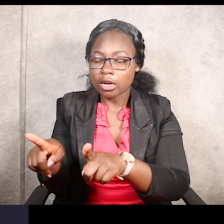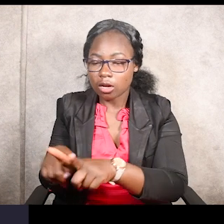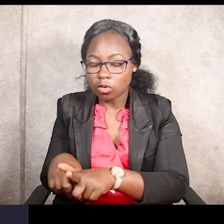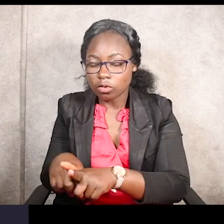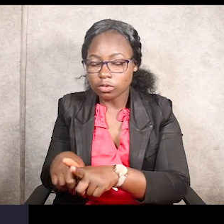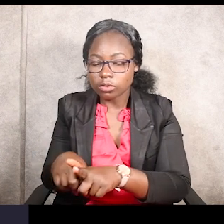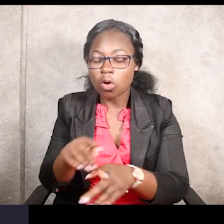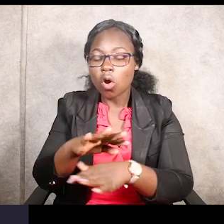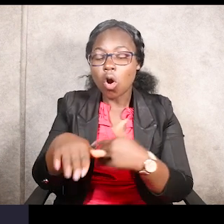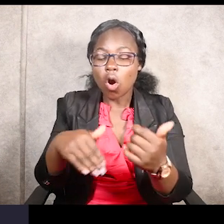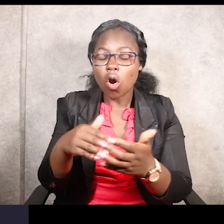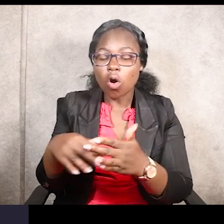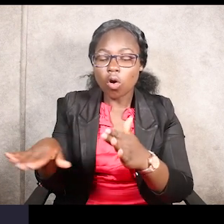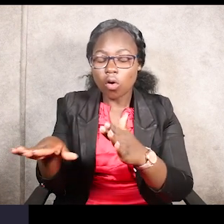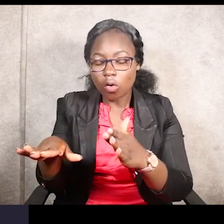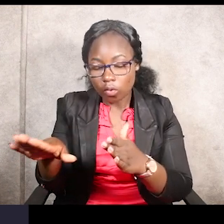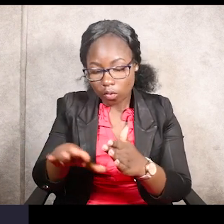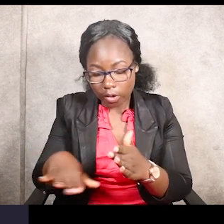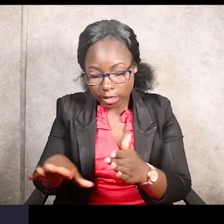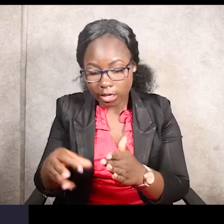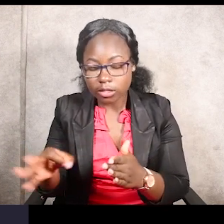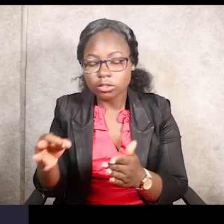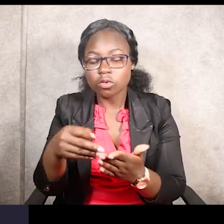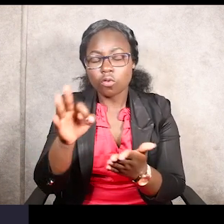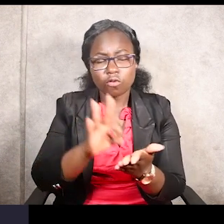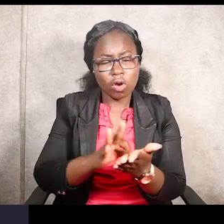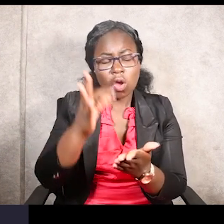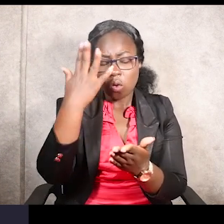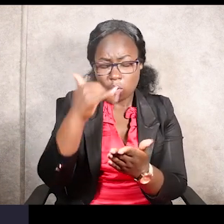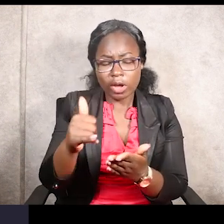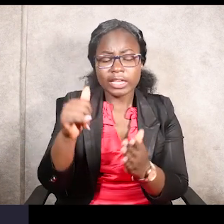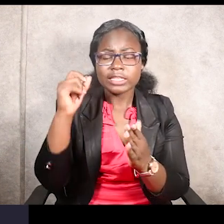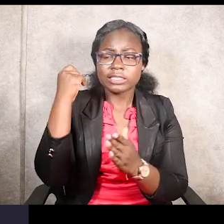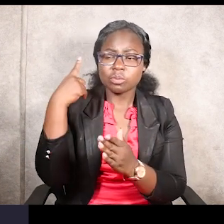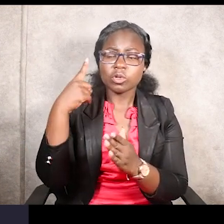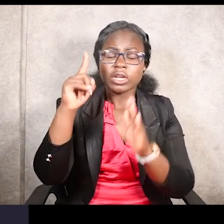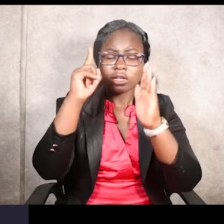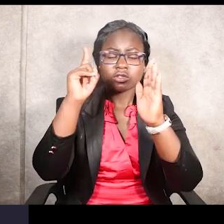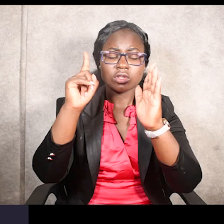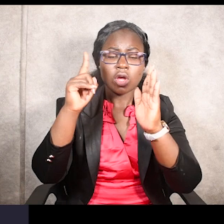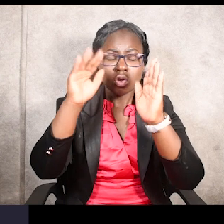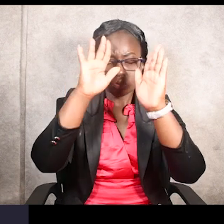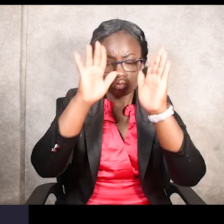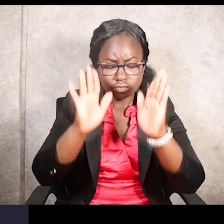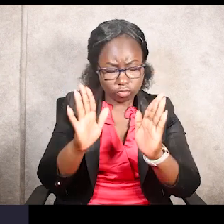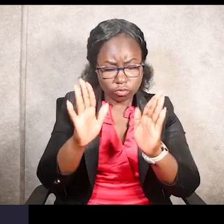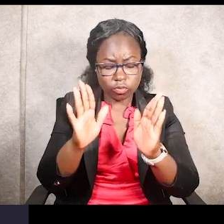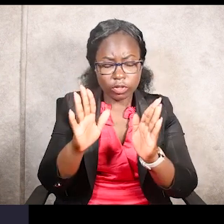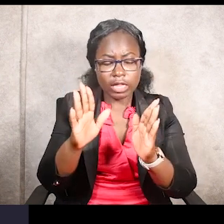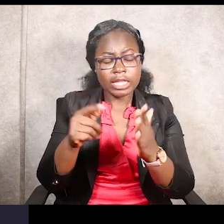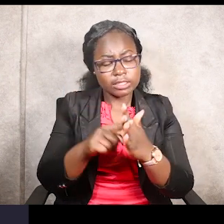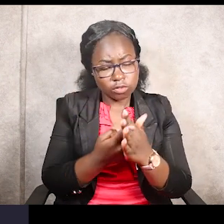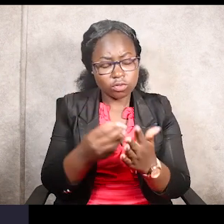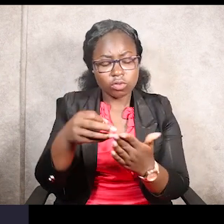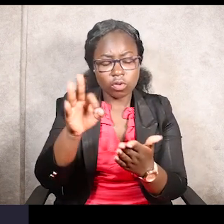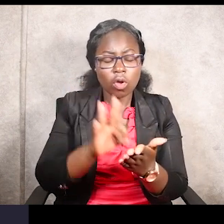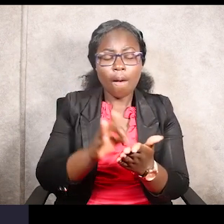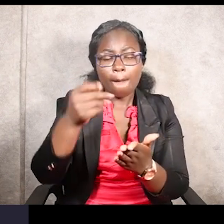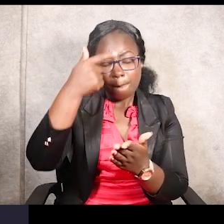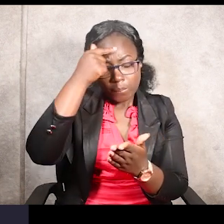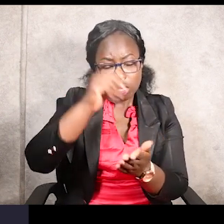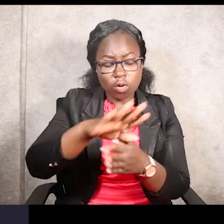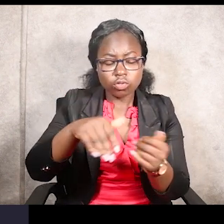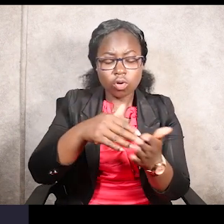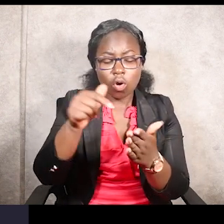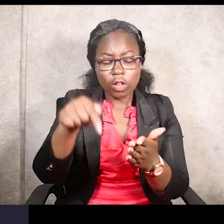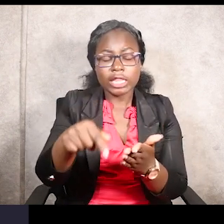of finance. So why is it important for us to understand sources of finance? Because all these kinds